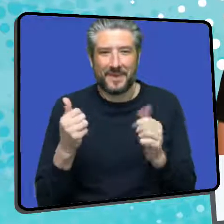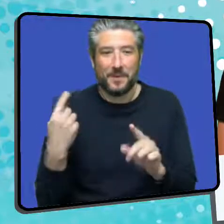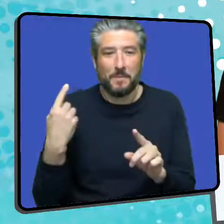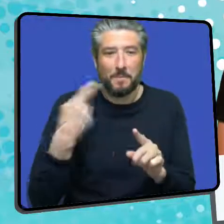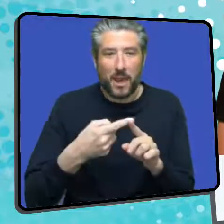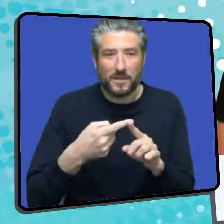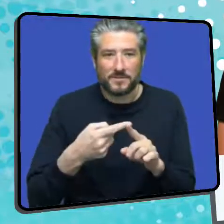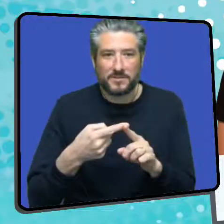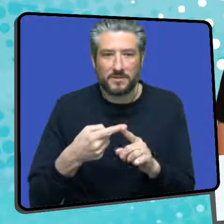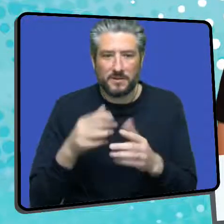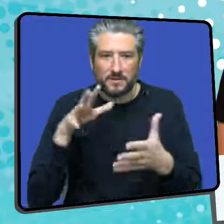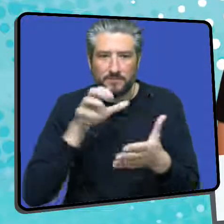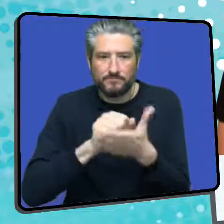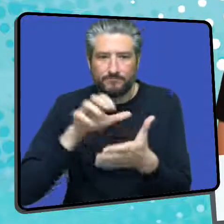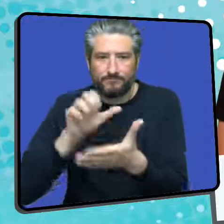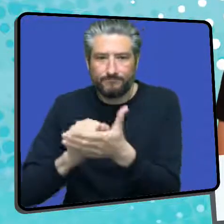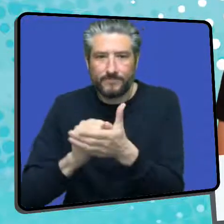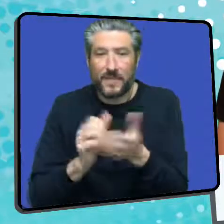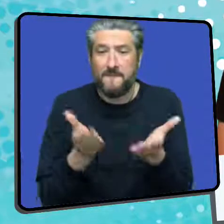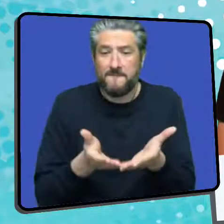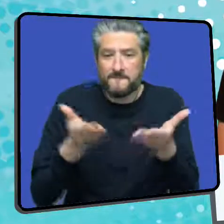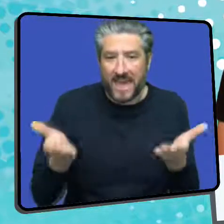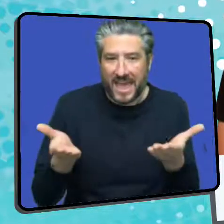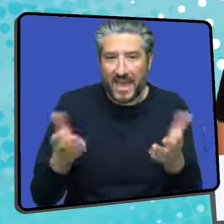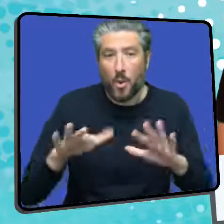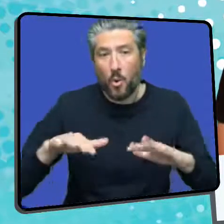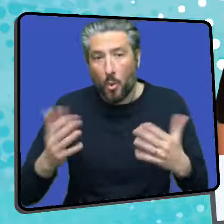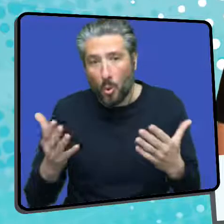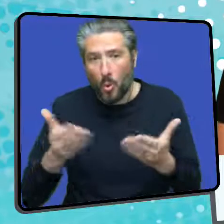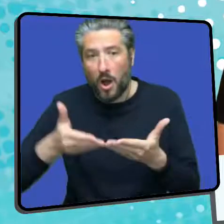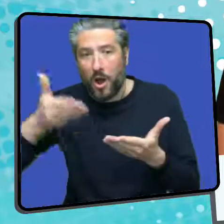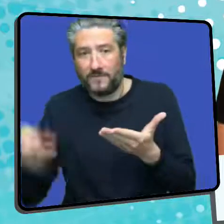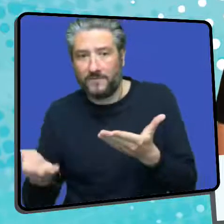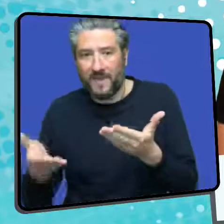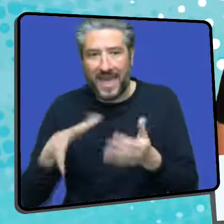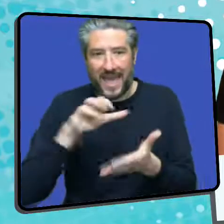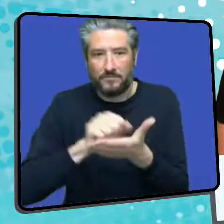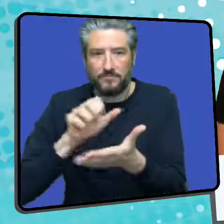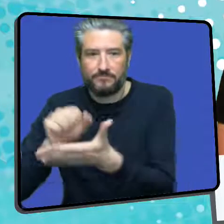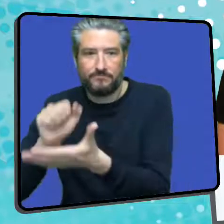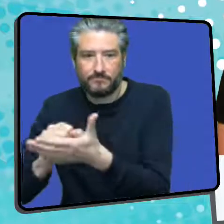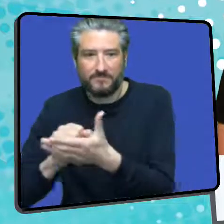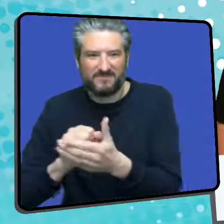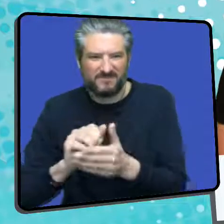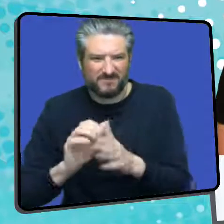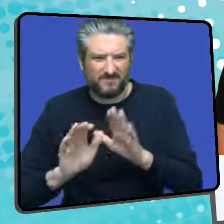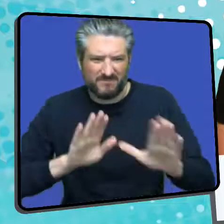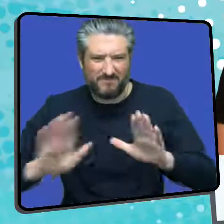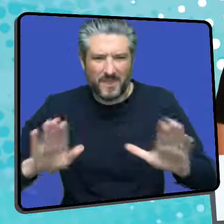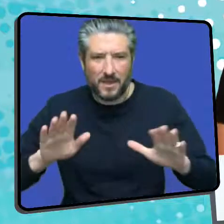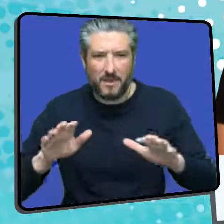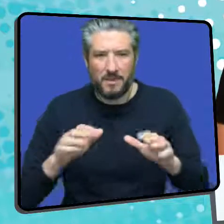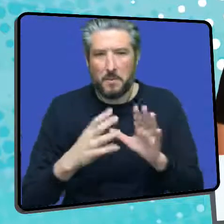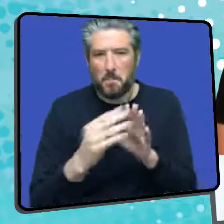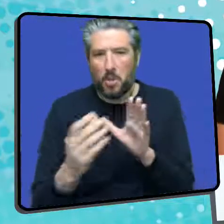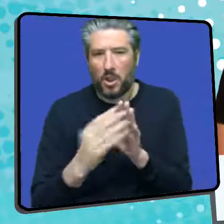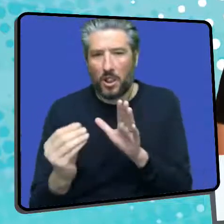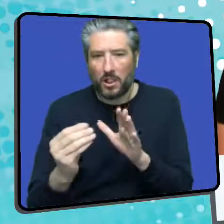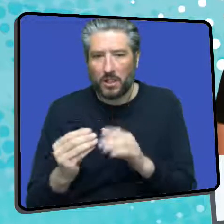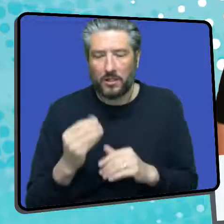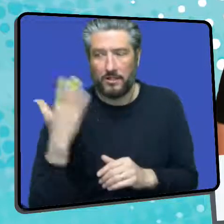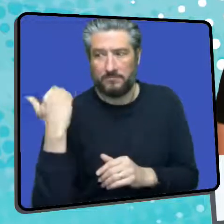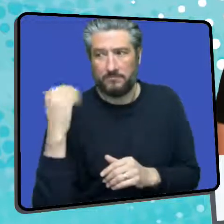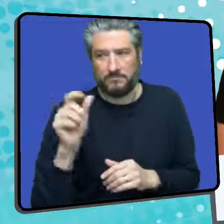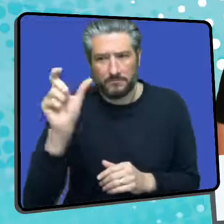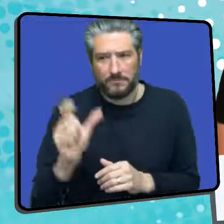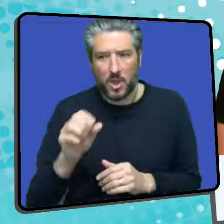in Models with Azure Machine Learning as a module. And that was that Fair Learn piece that Willem just mentioned as well, which